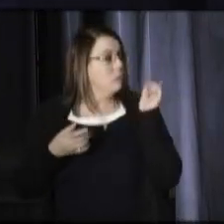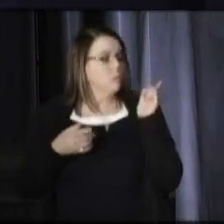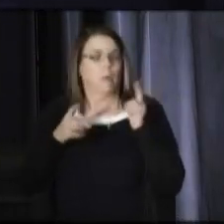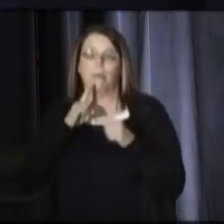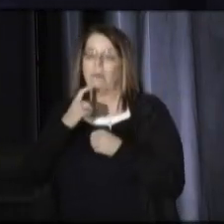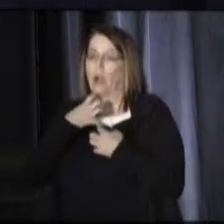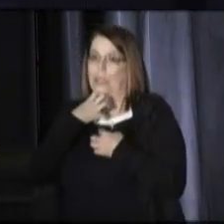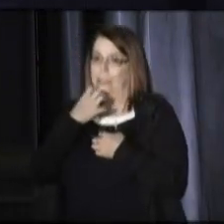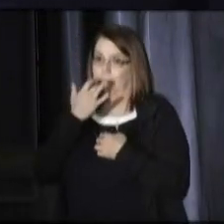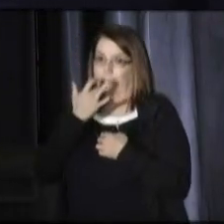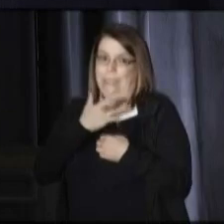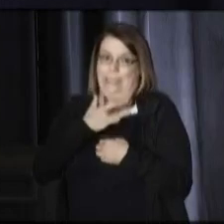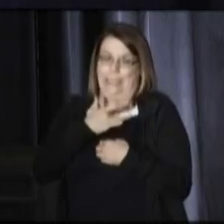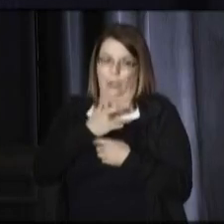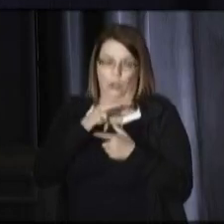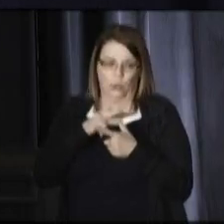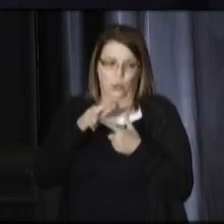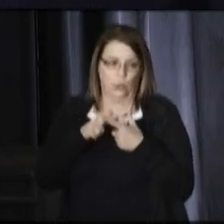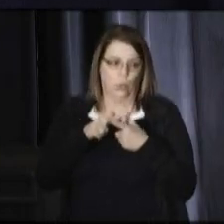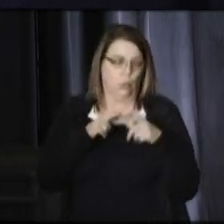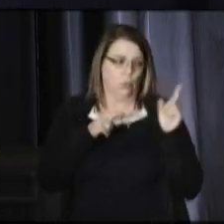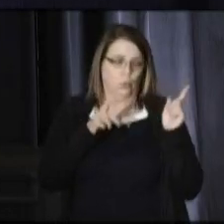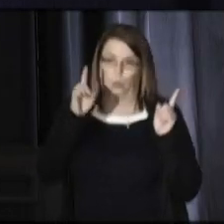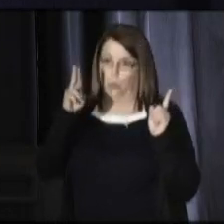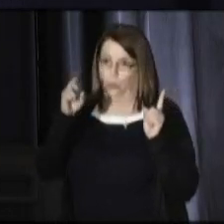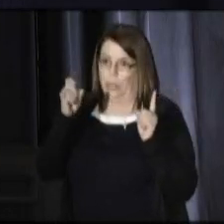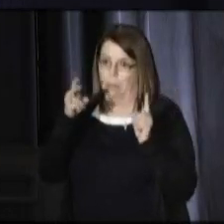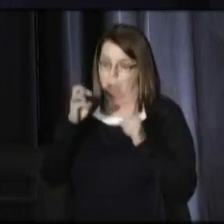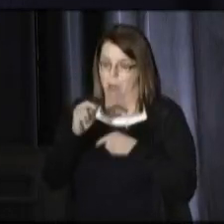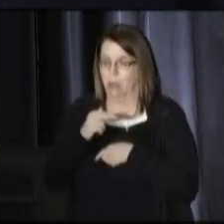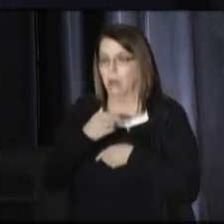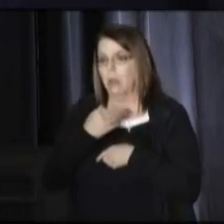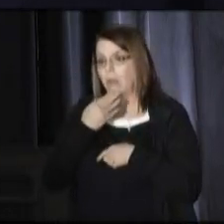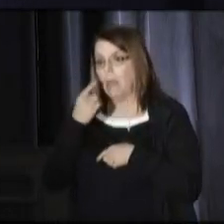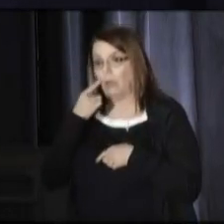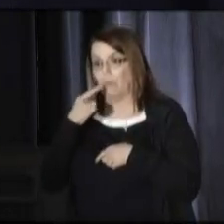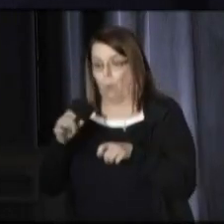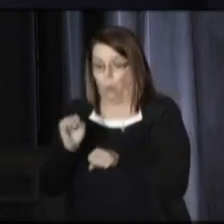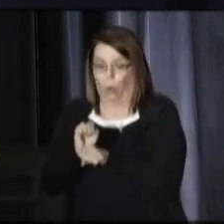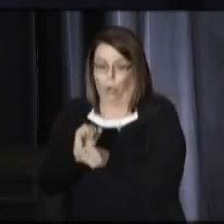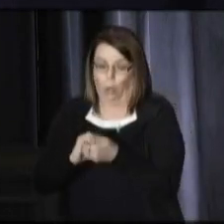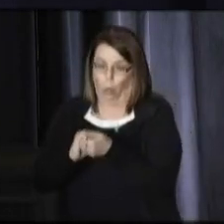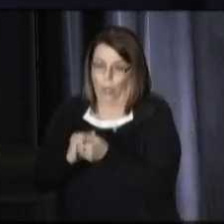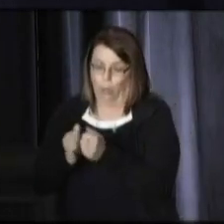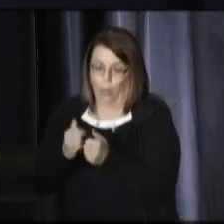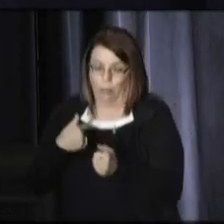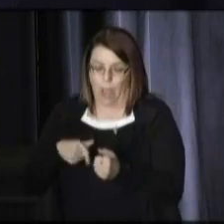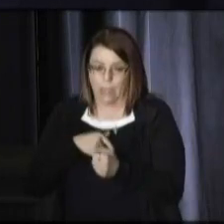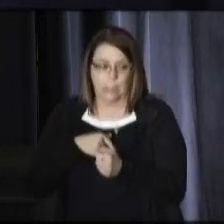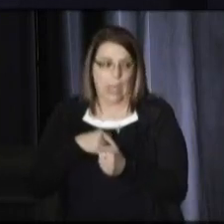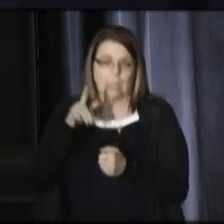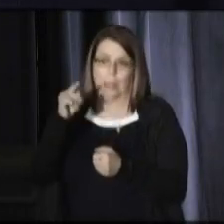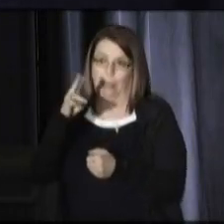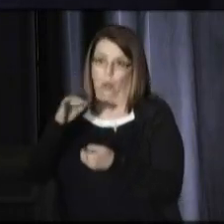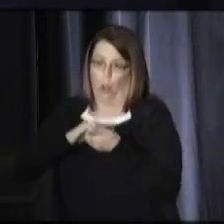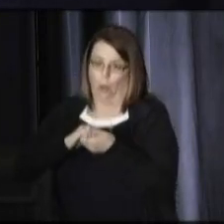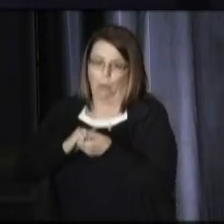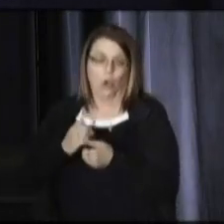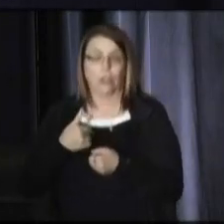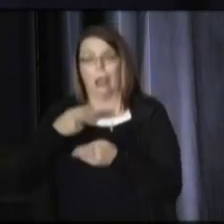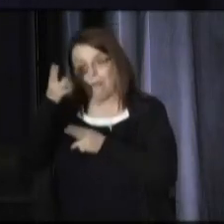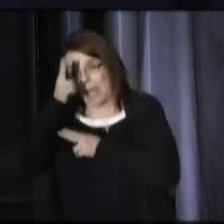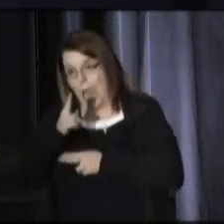can find more about us on our website at kundiman.org or on social media at kundimanforever. So today, we are really thrilled